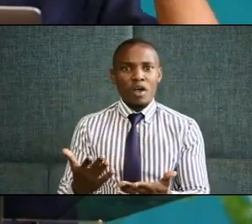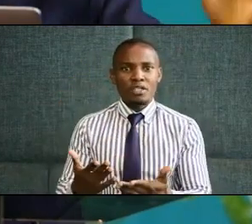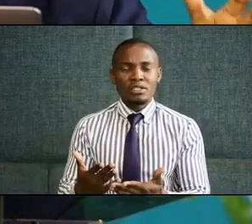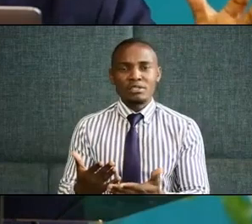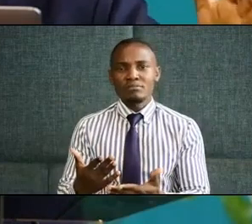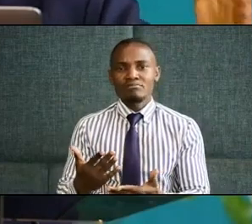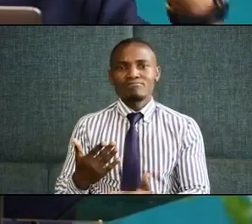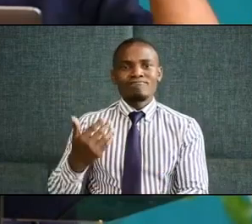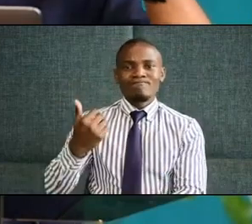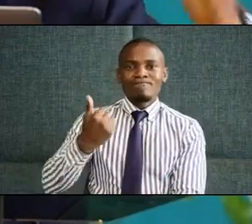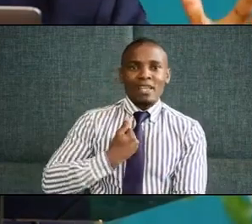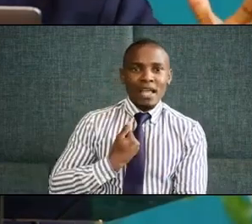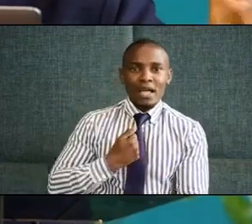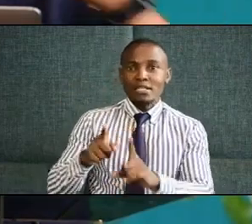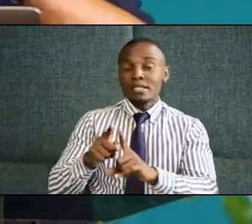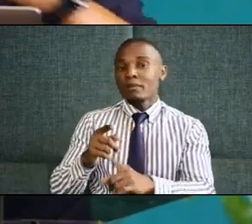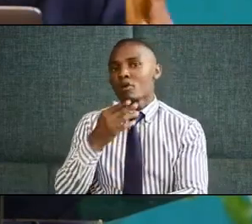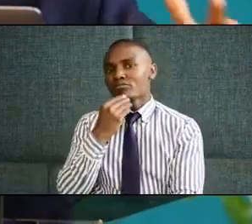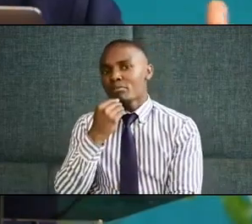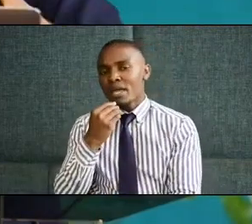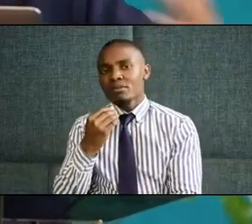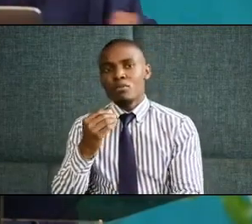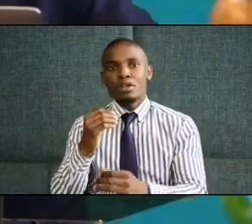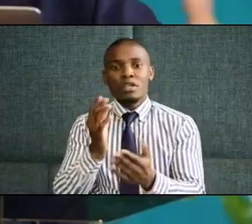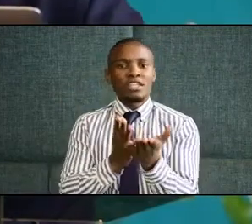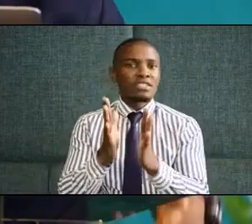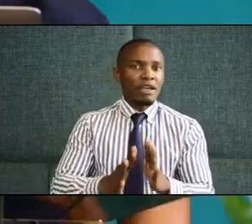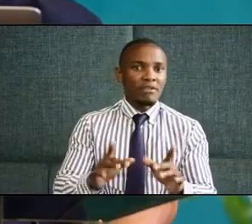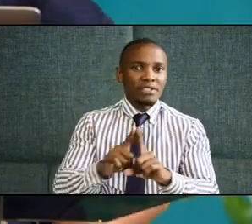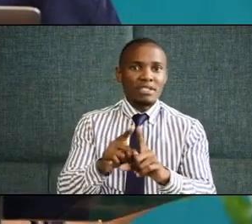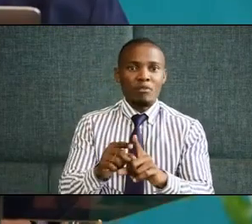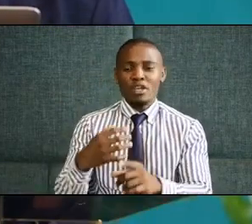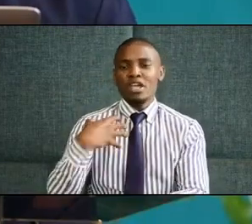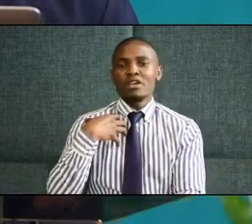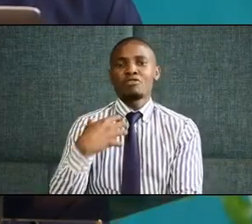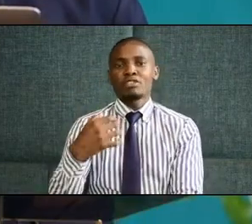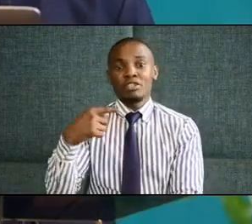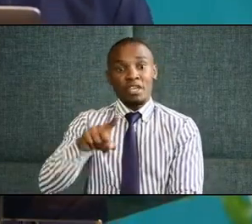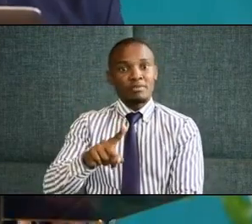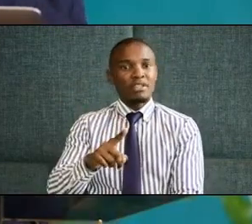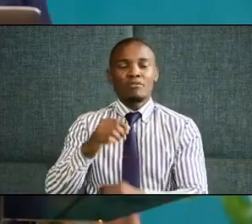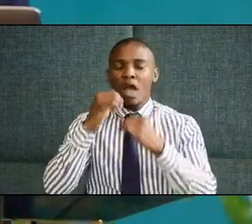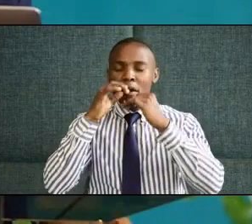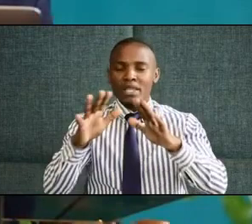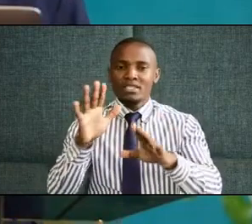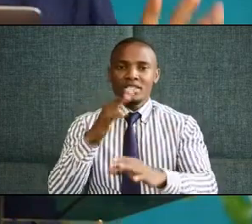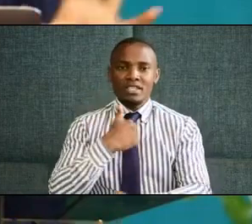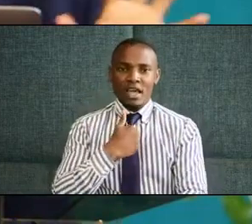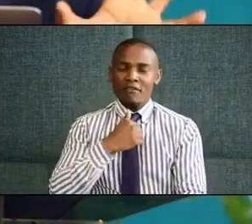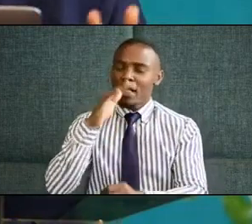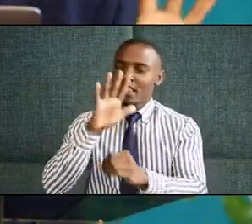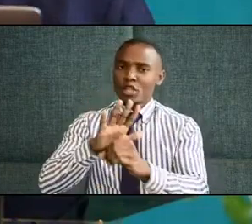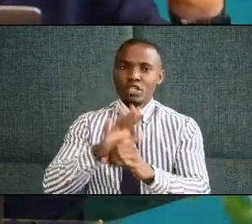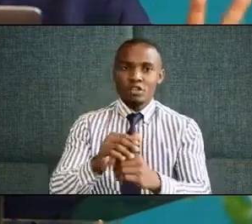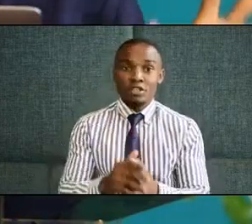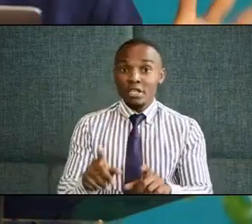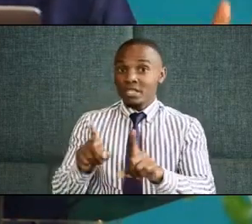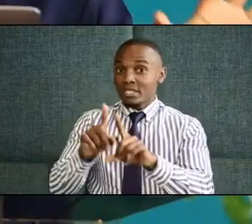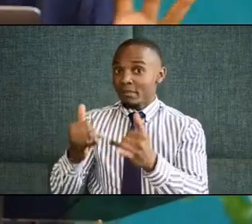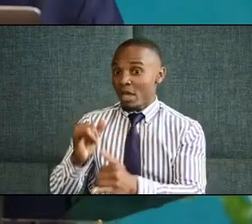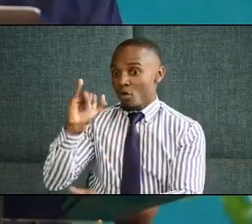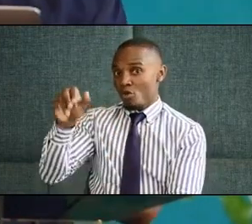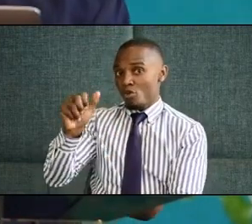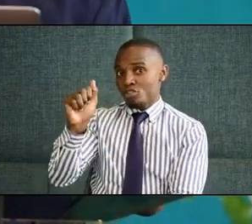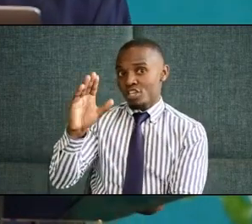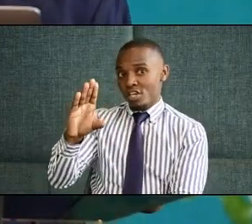female, male servants, and camels and donkeys. Laban was being blessed. And Jacob says, "I also now want